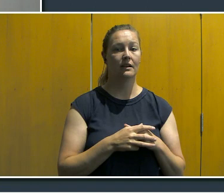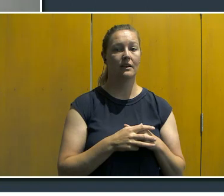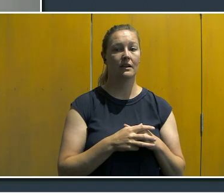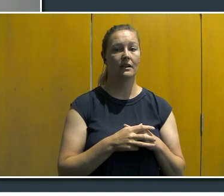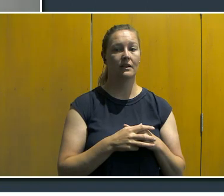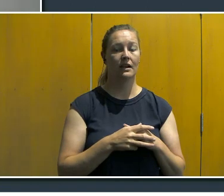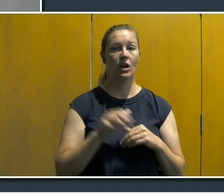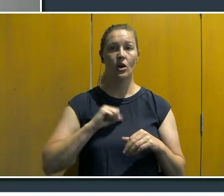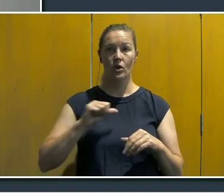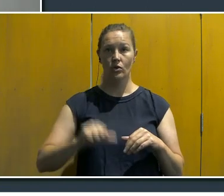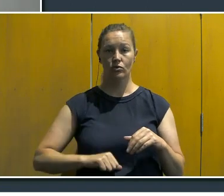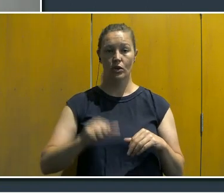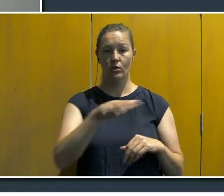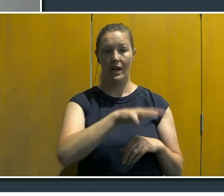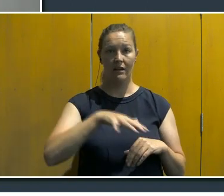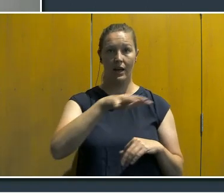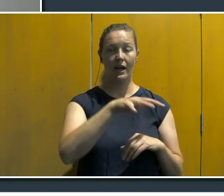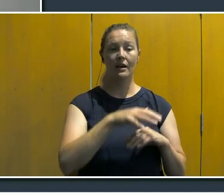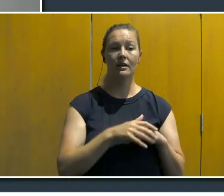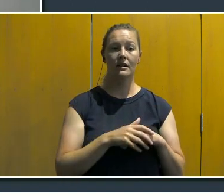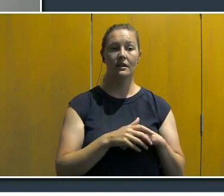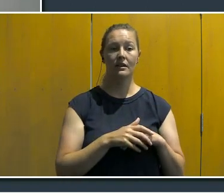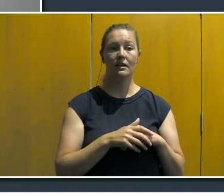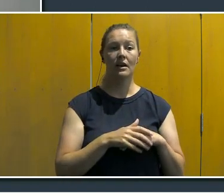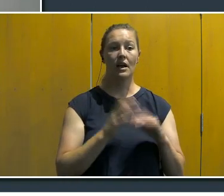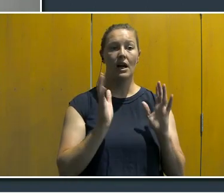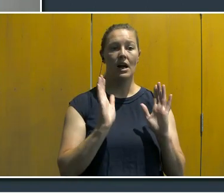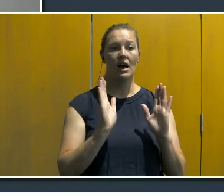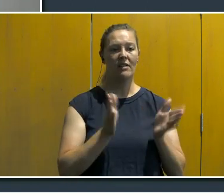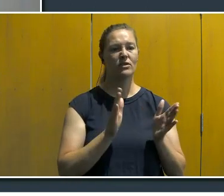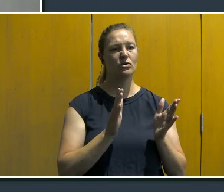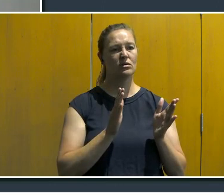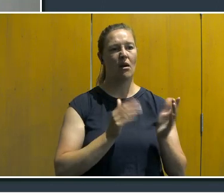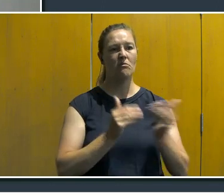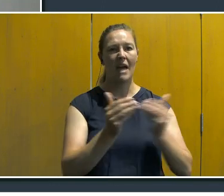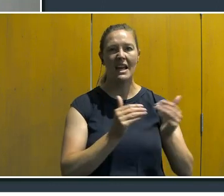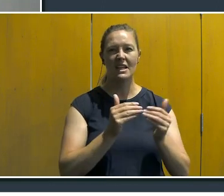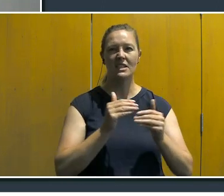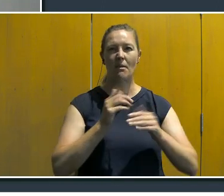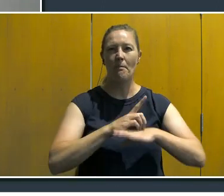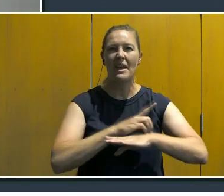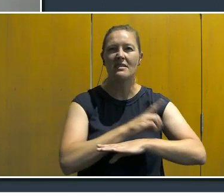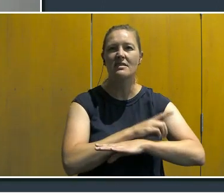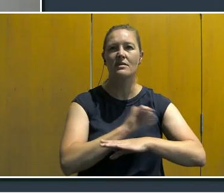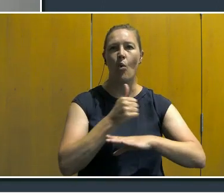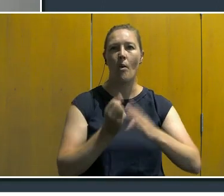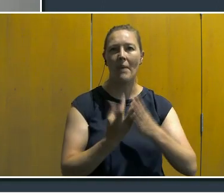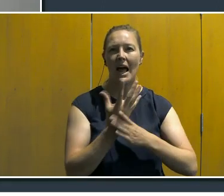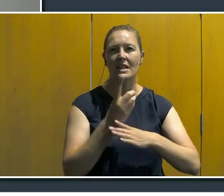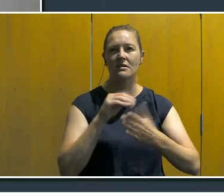We in the rural hinterland have to deal with lots of pests, whether they be plants